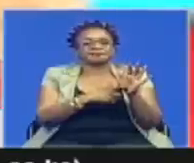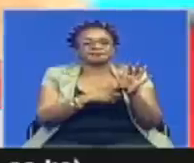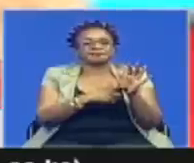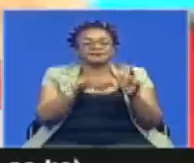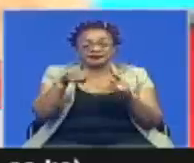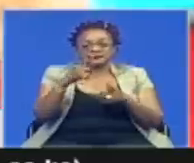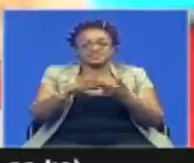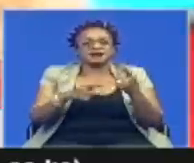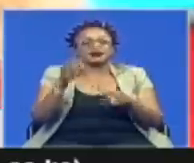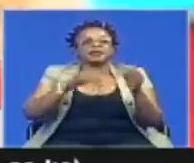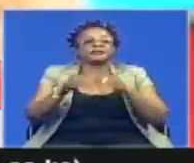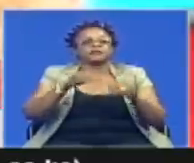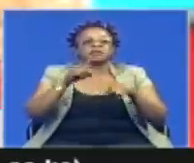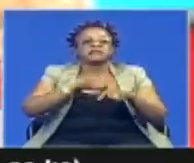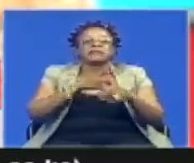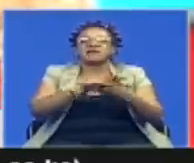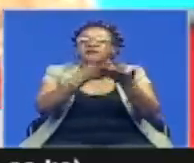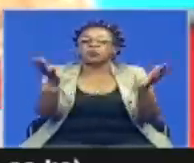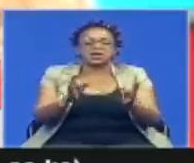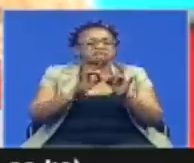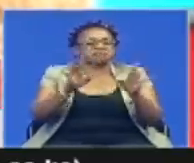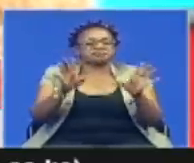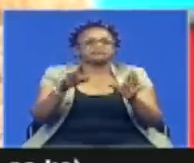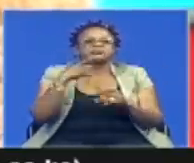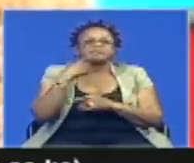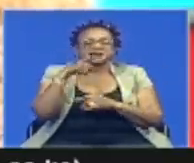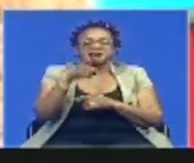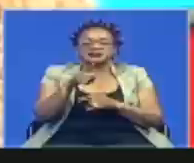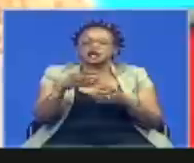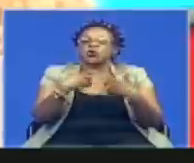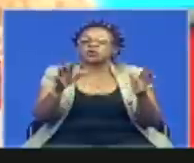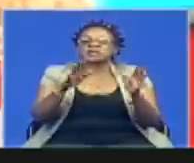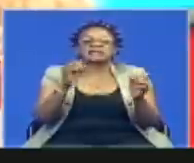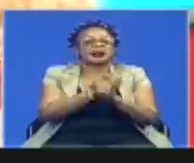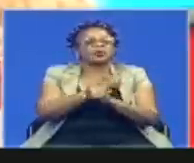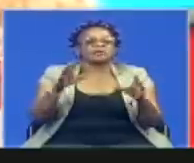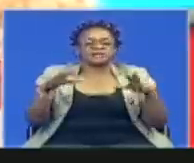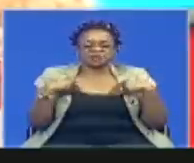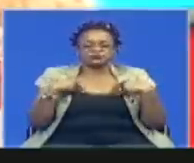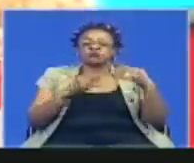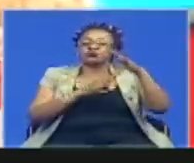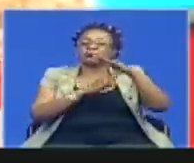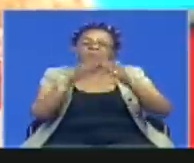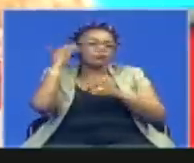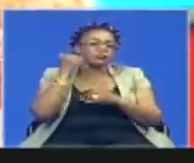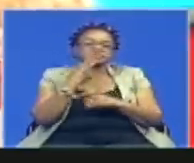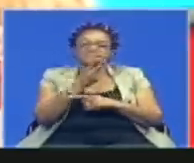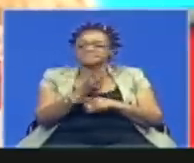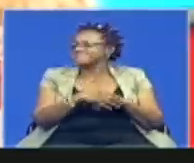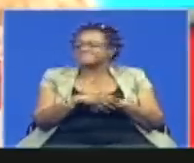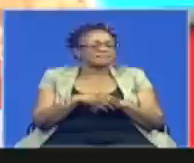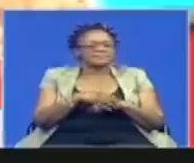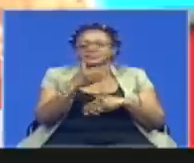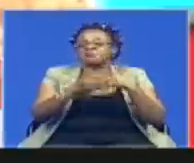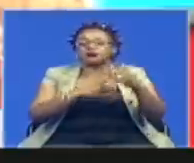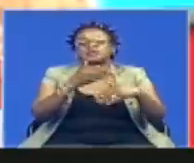when after everybody dismissed and said these are perennial losers who will never accept defeat, the Supreme Court looked at the process and said the process was flawed. The truth